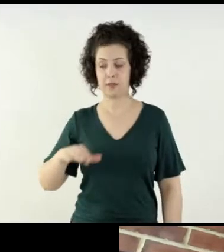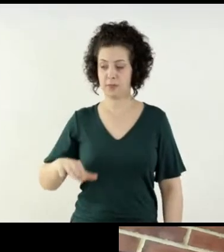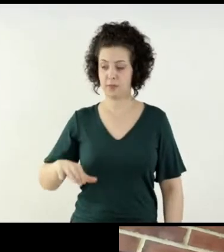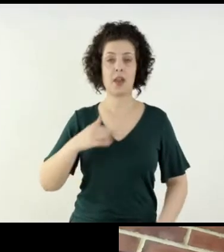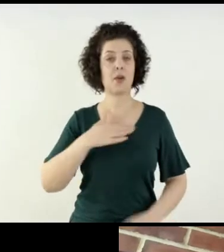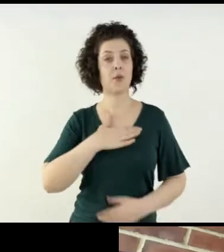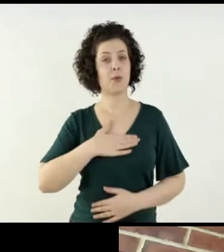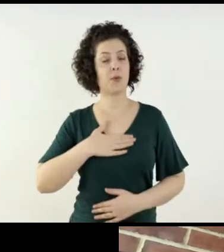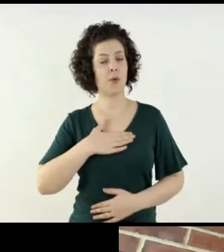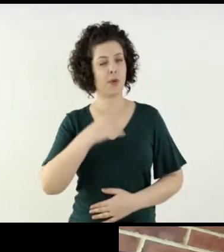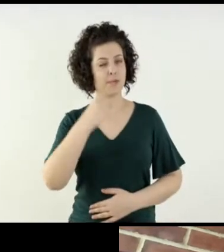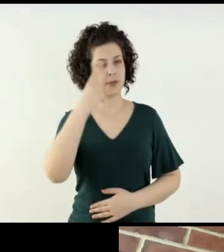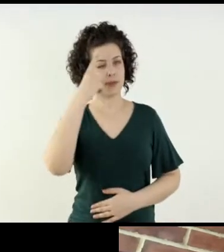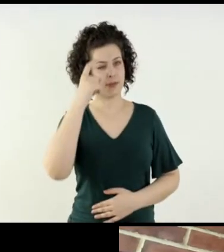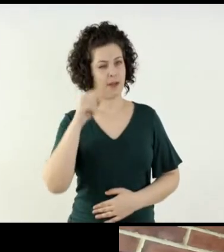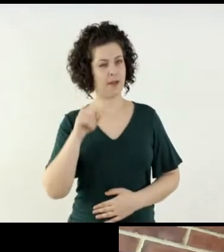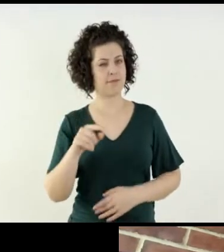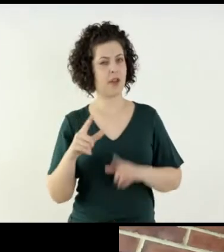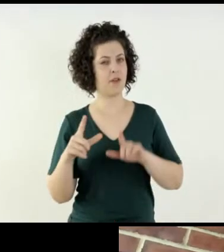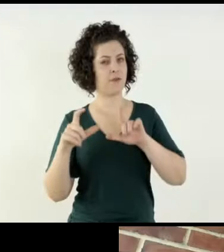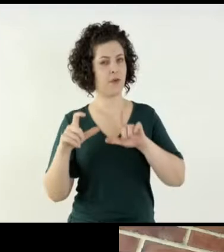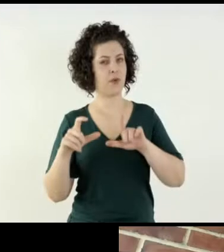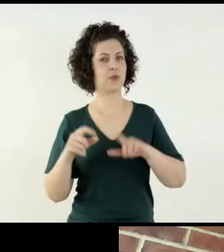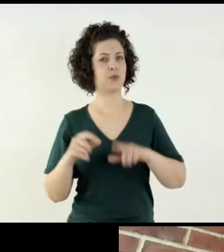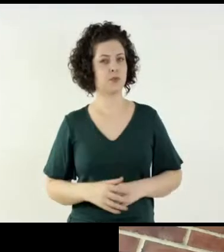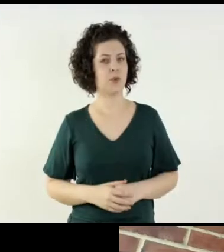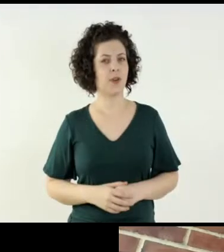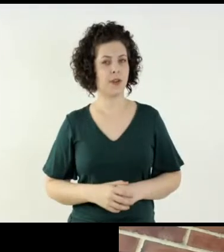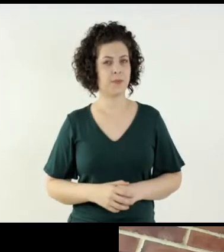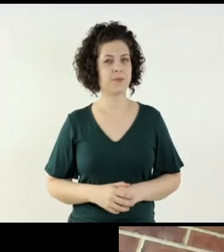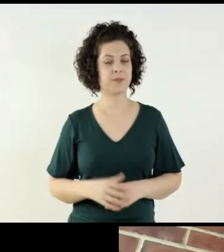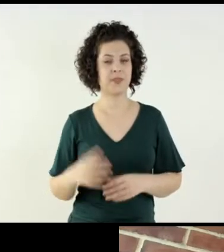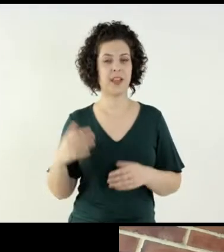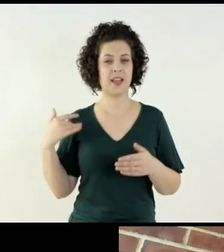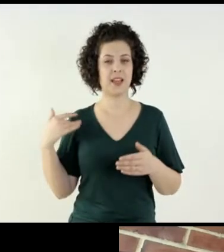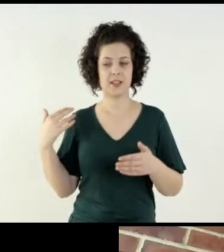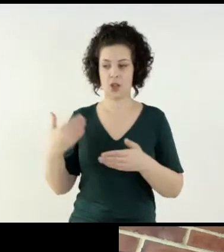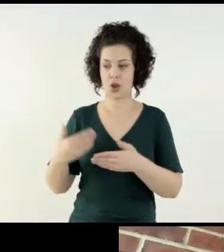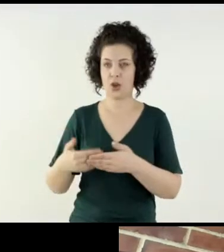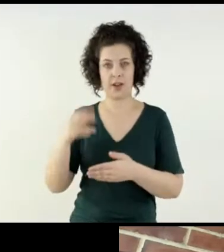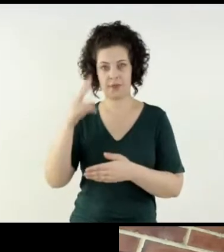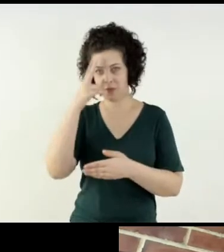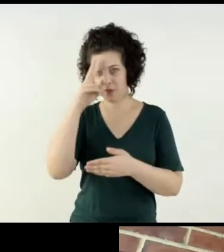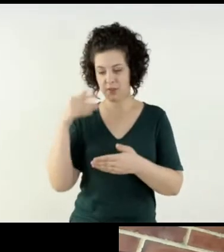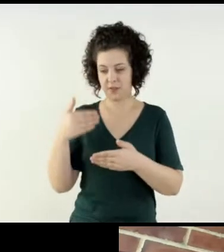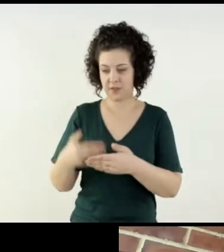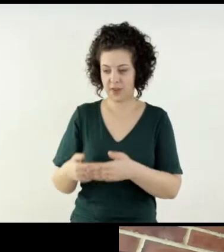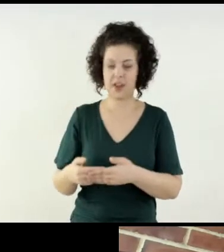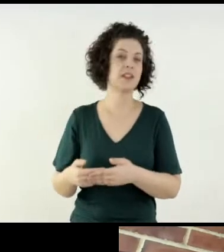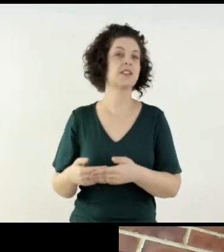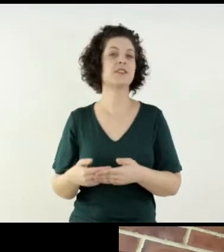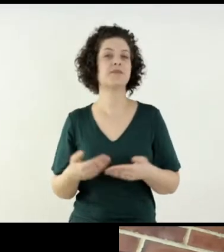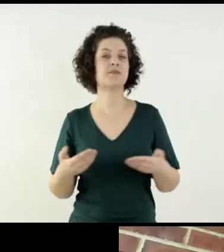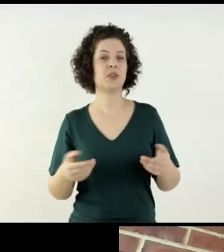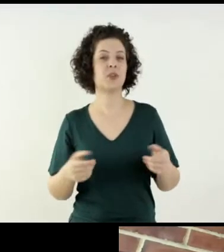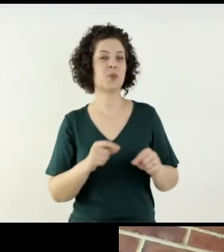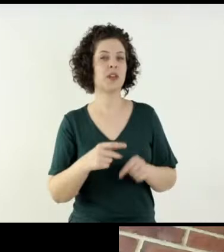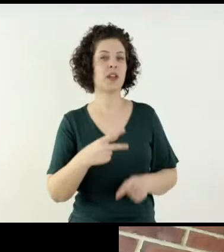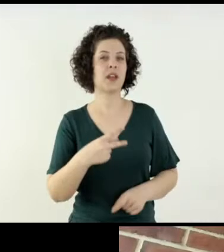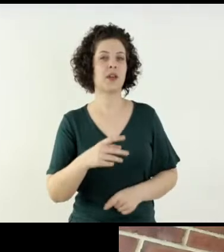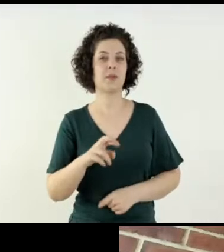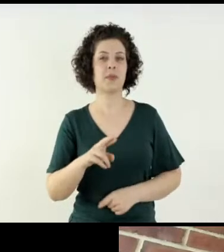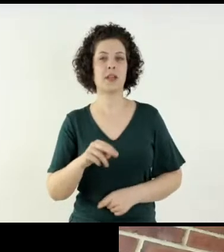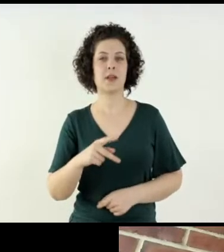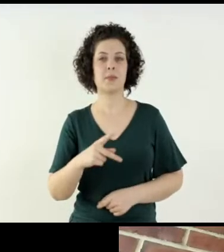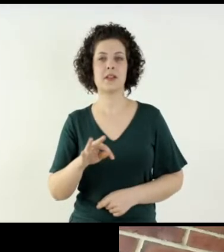photographic history is peripatetic, you know, they moved there, that it is connective, that it is interstitial